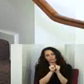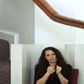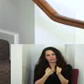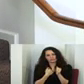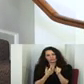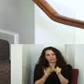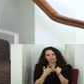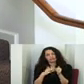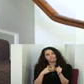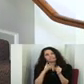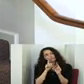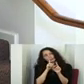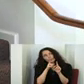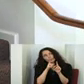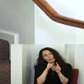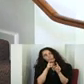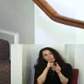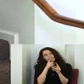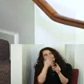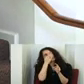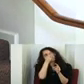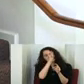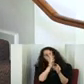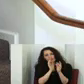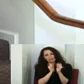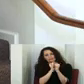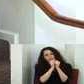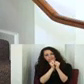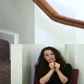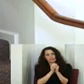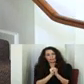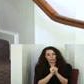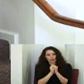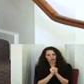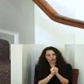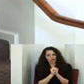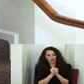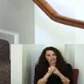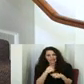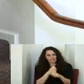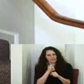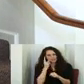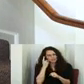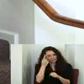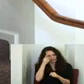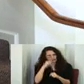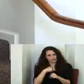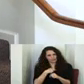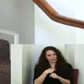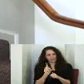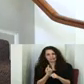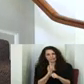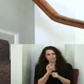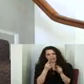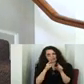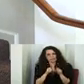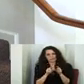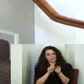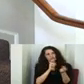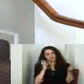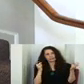to God in a way that makes sense for me, there's something happens and something transforms and